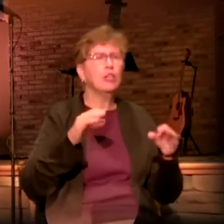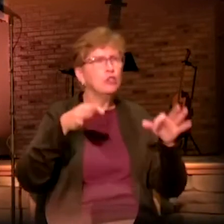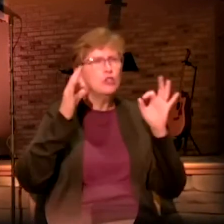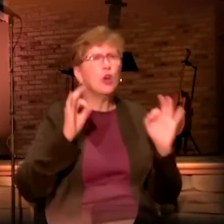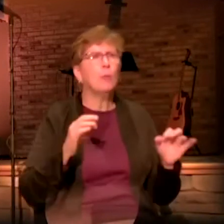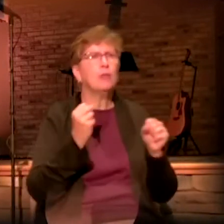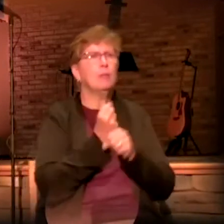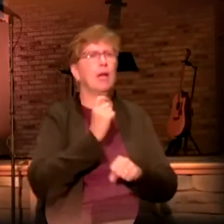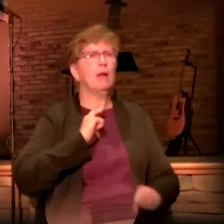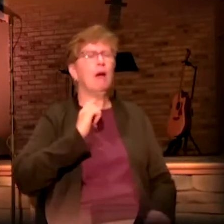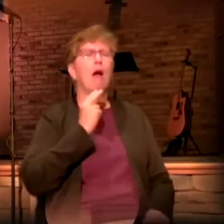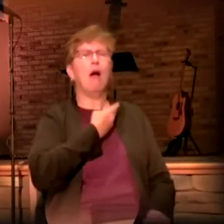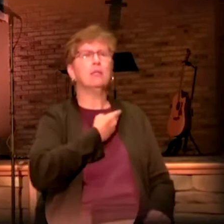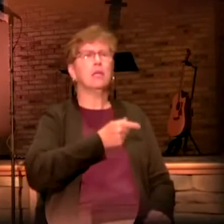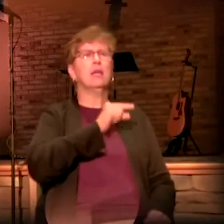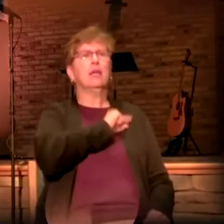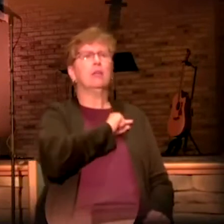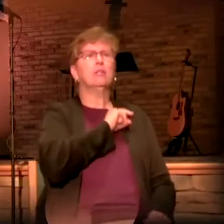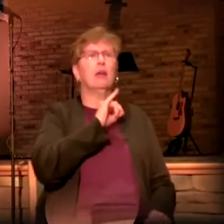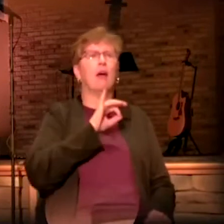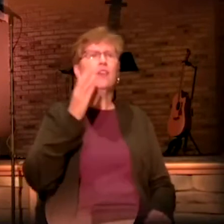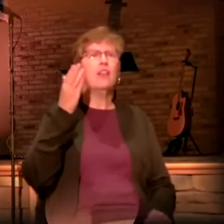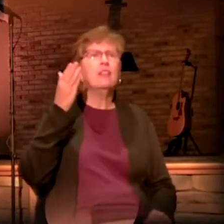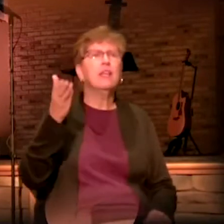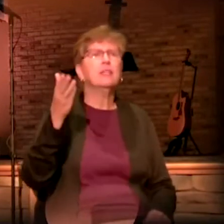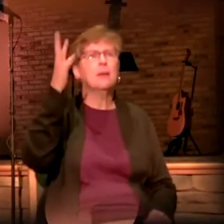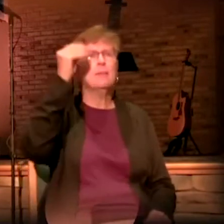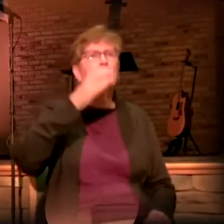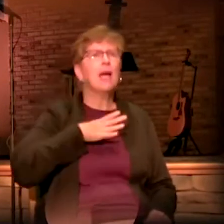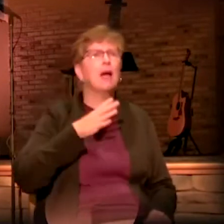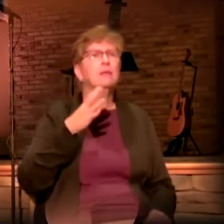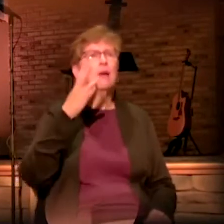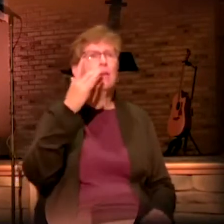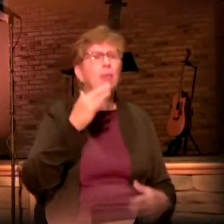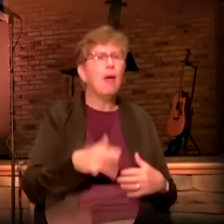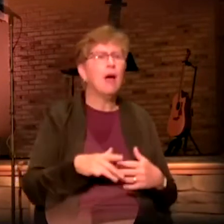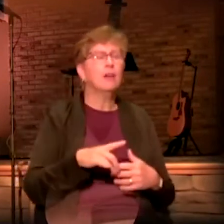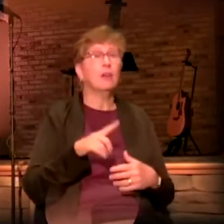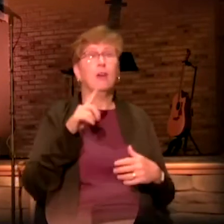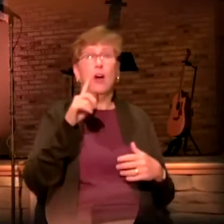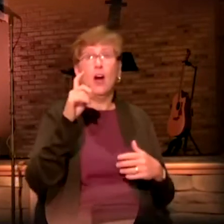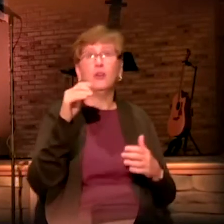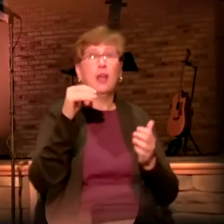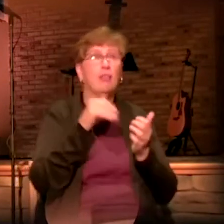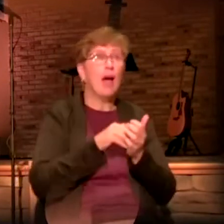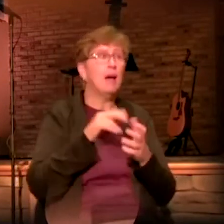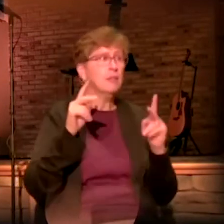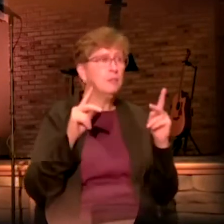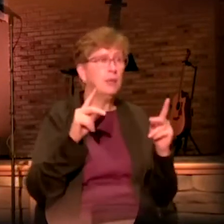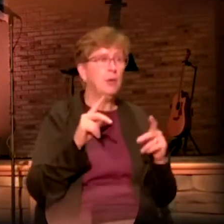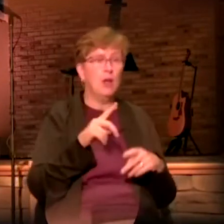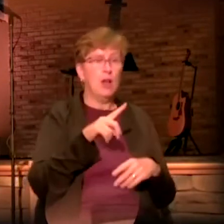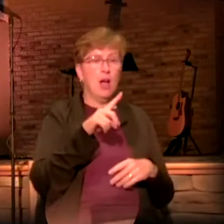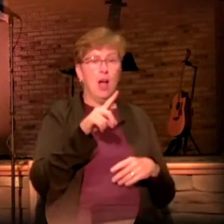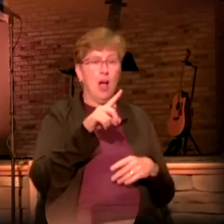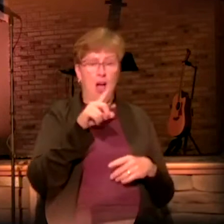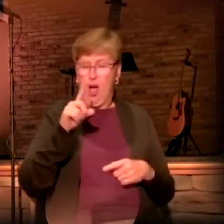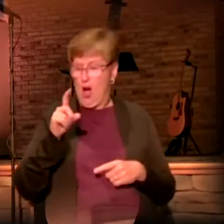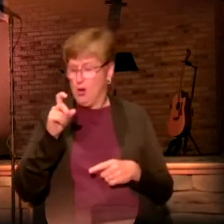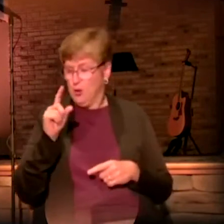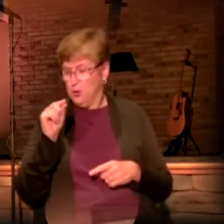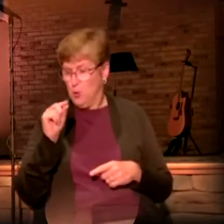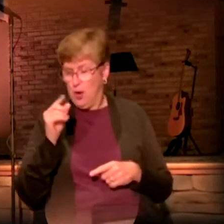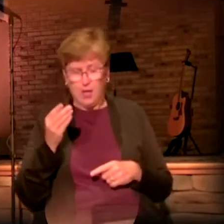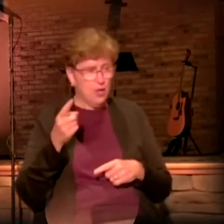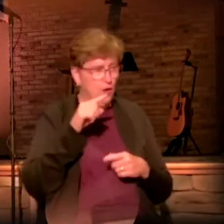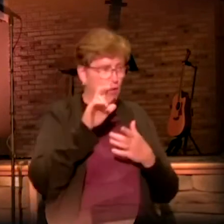man's blood." And again, you got about 100,000 people in the city of Jerusalem. the church went from 120 to